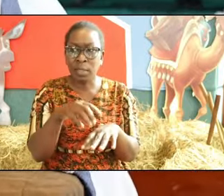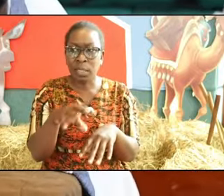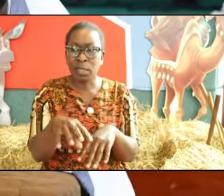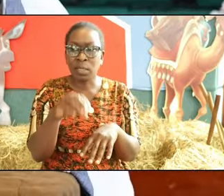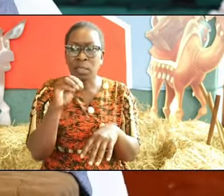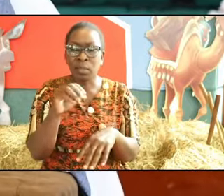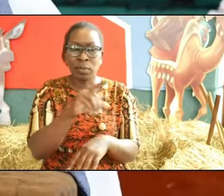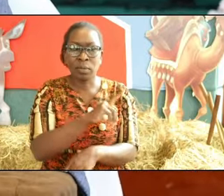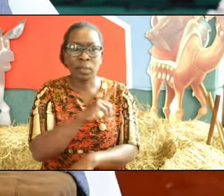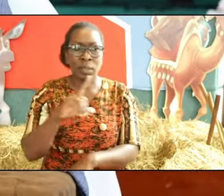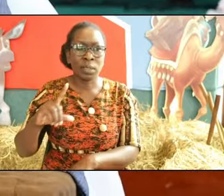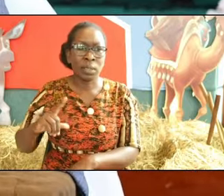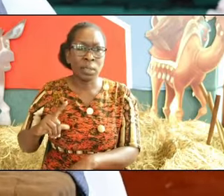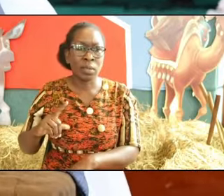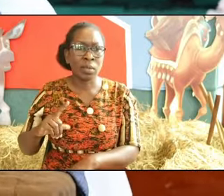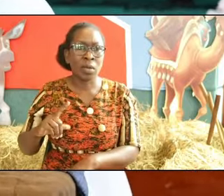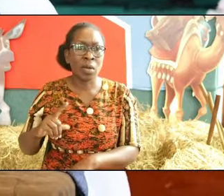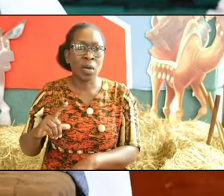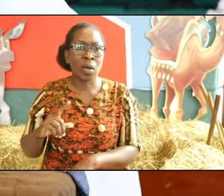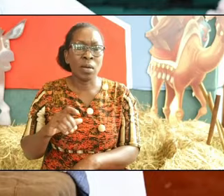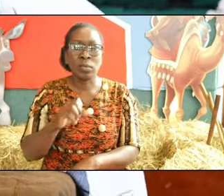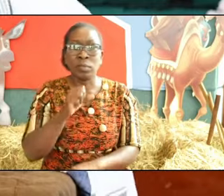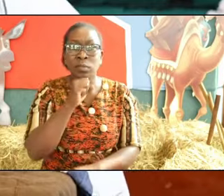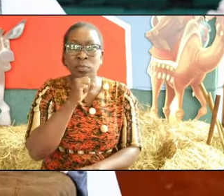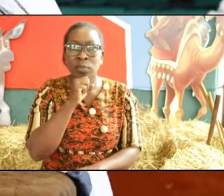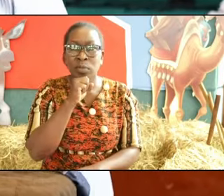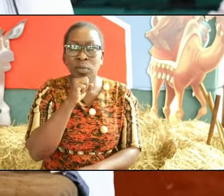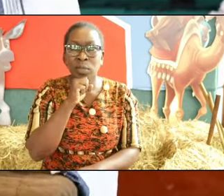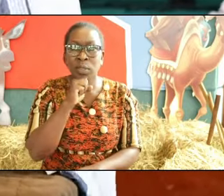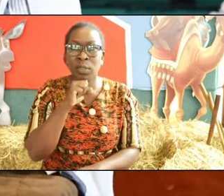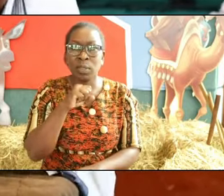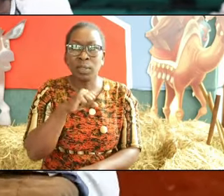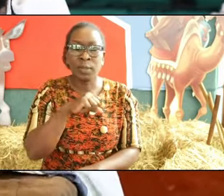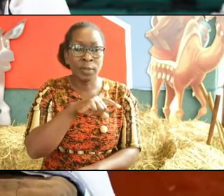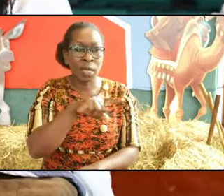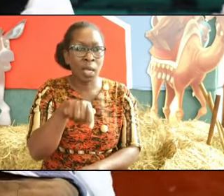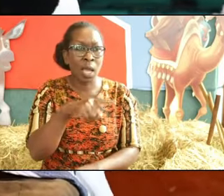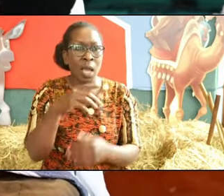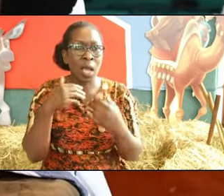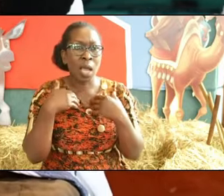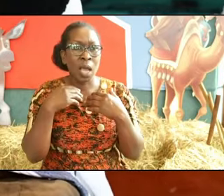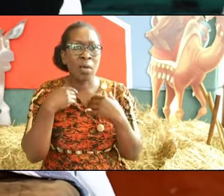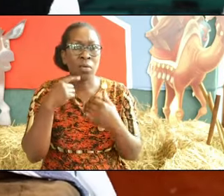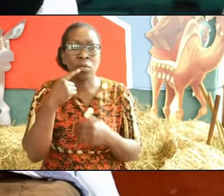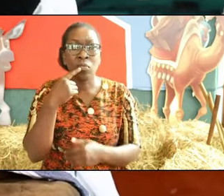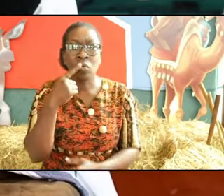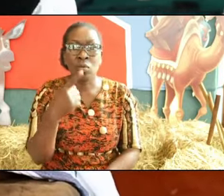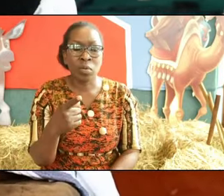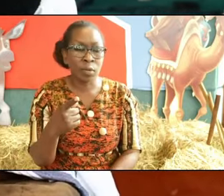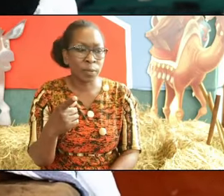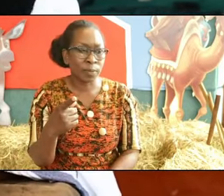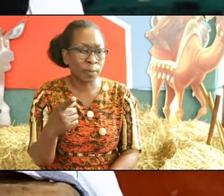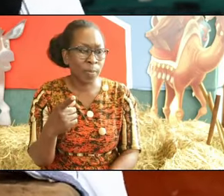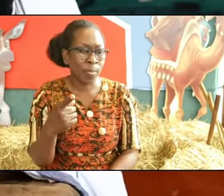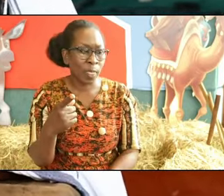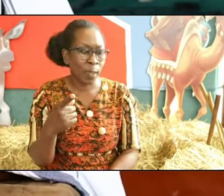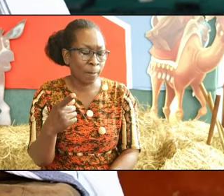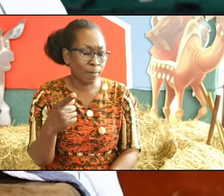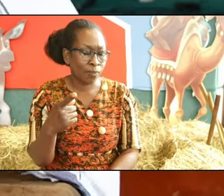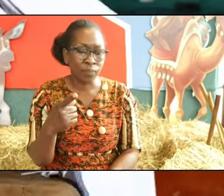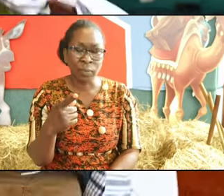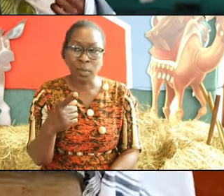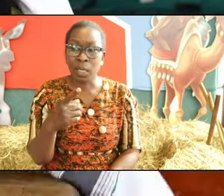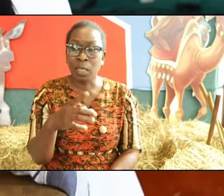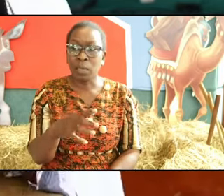the Lord's Supper. We, as glorious Chorale, we are pleased to present to you